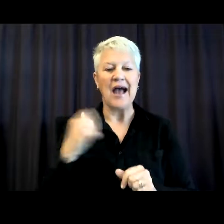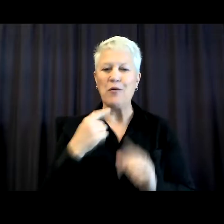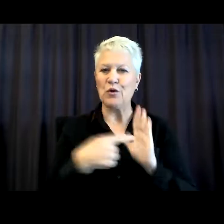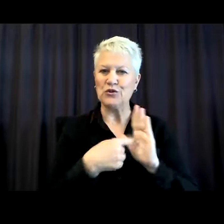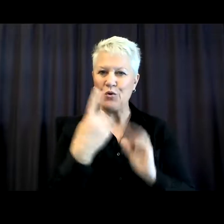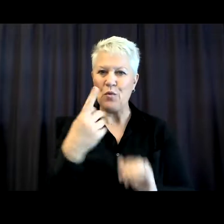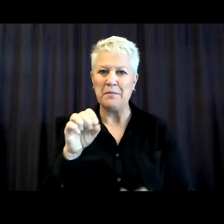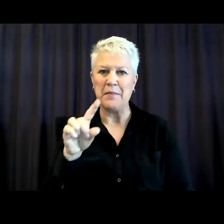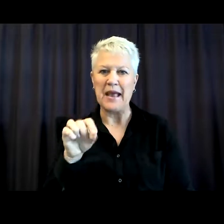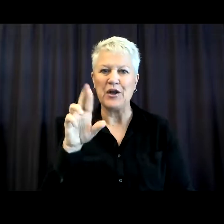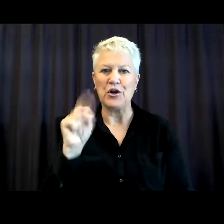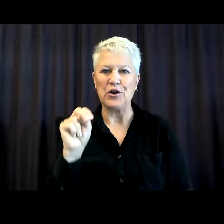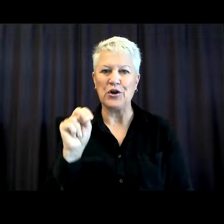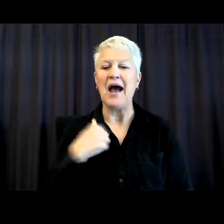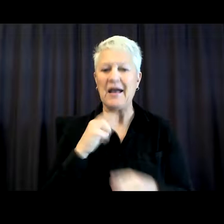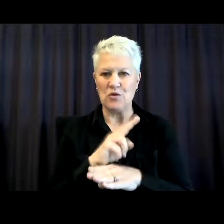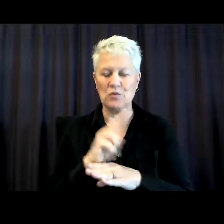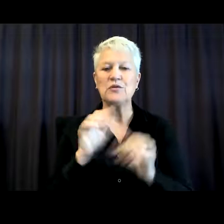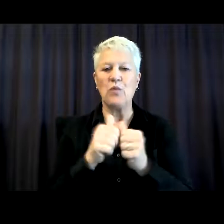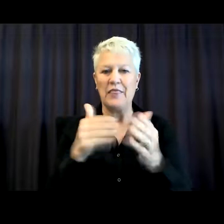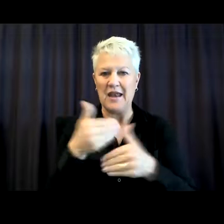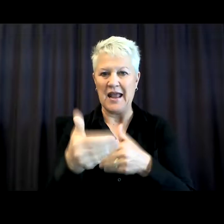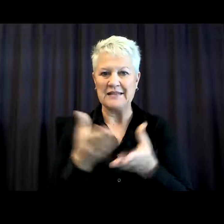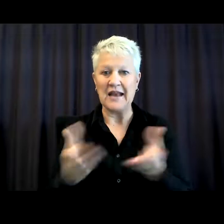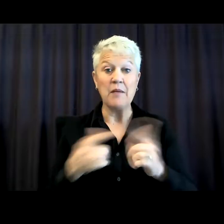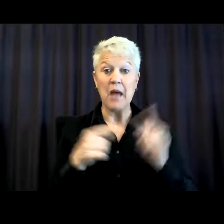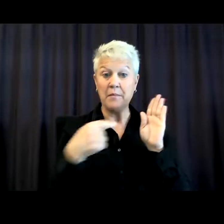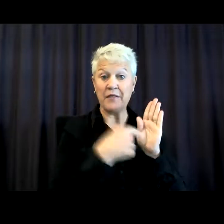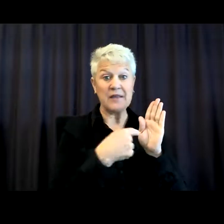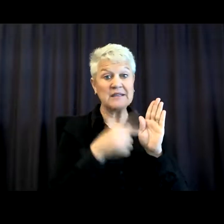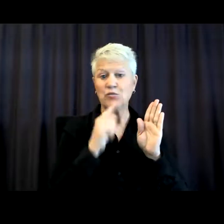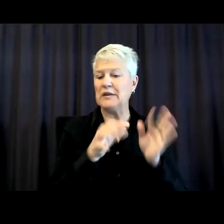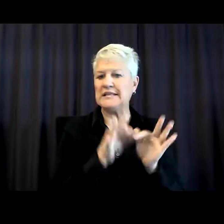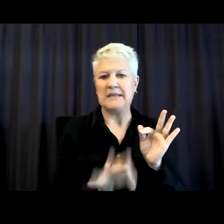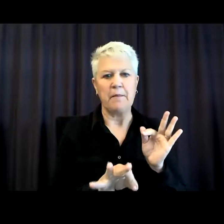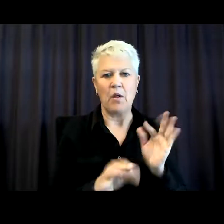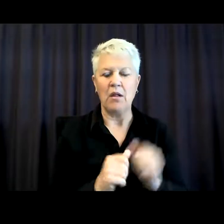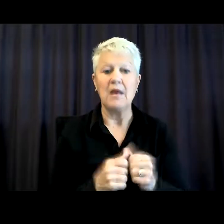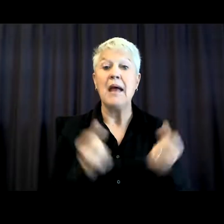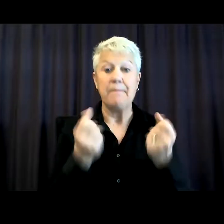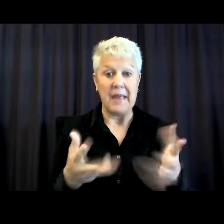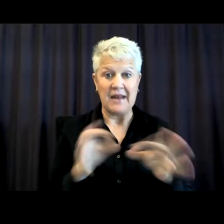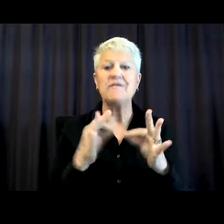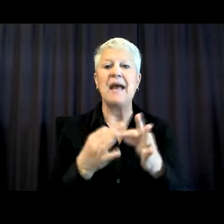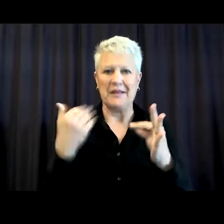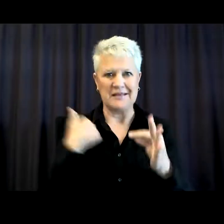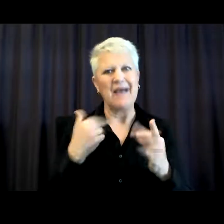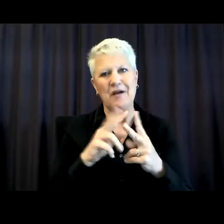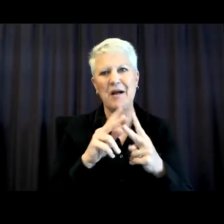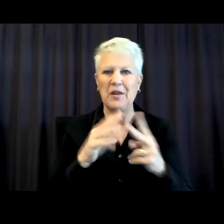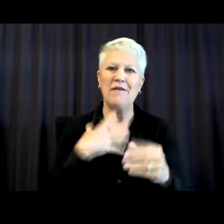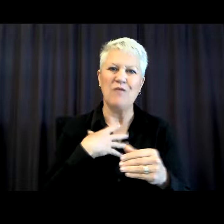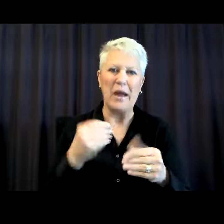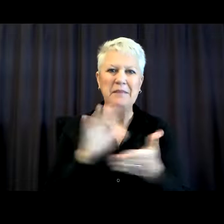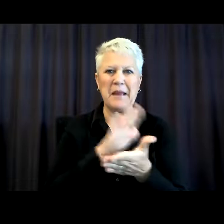pattern that I've used with the next item, but this is really simple. And again, many families have a couple of white